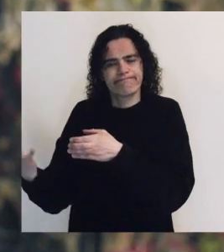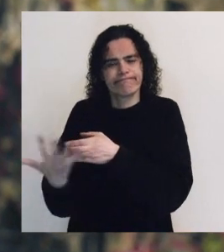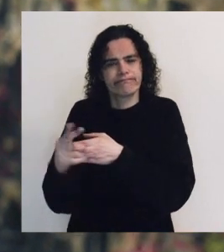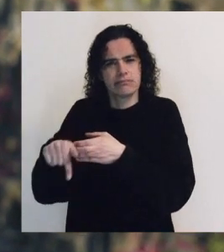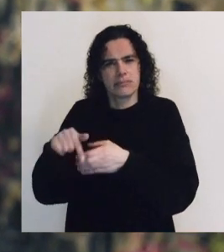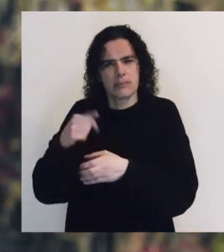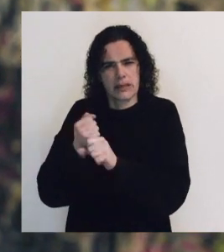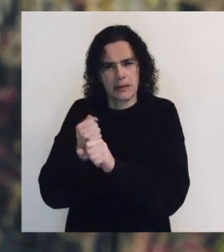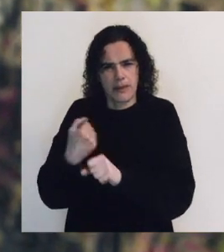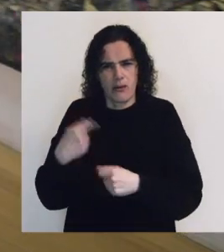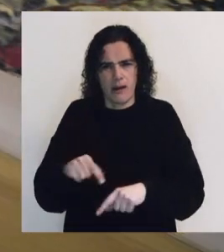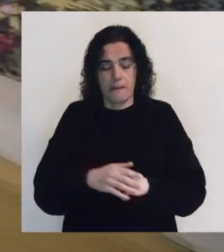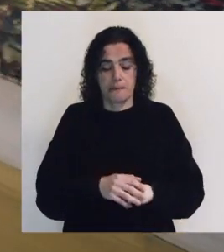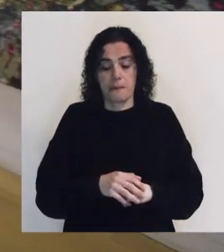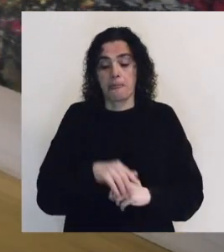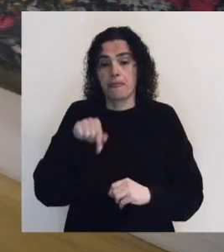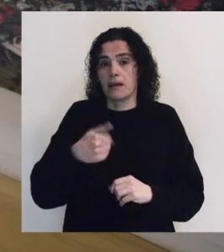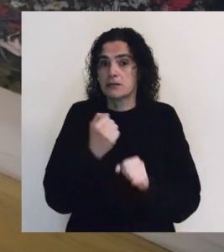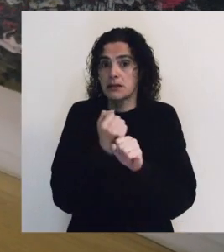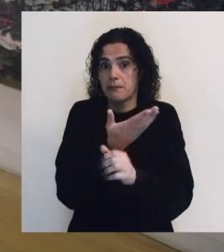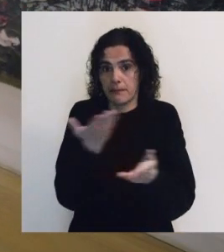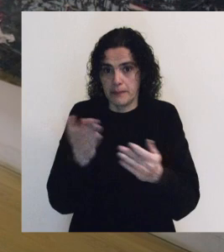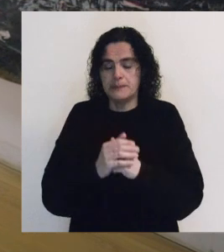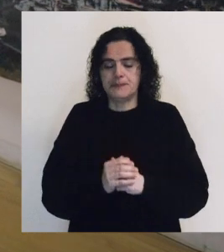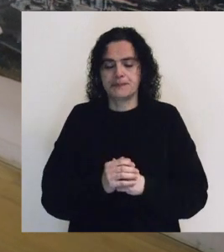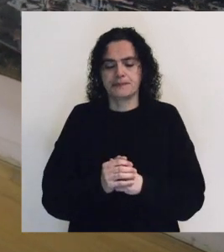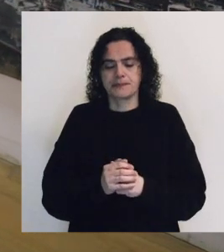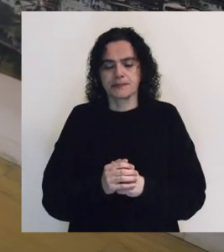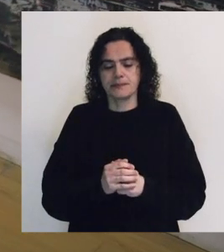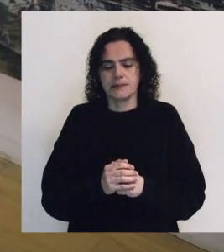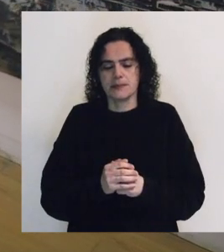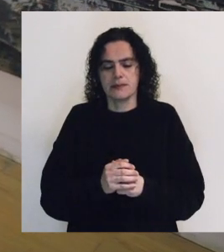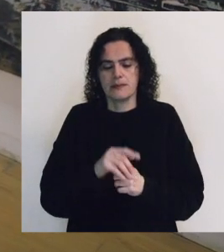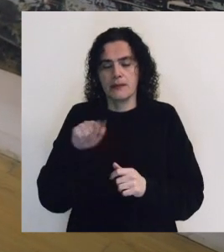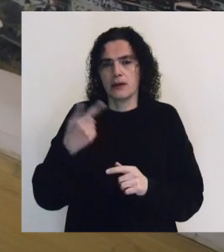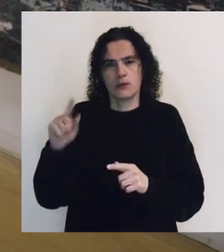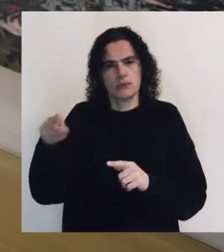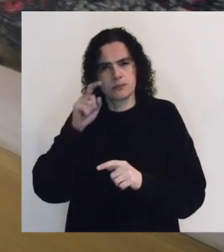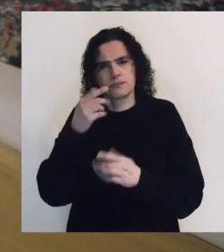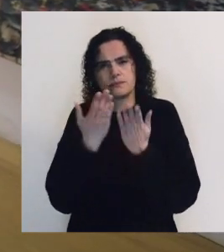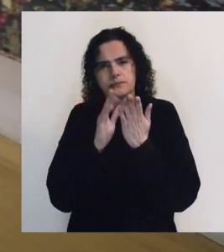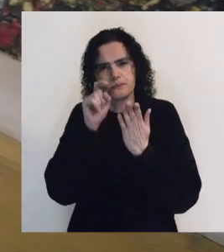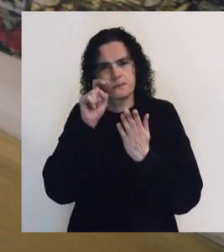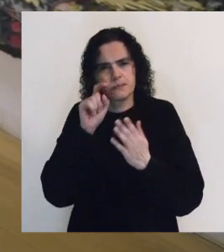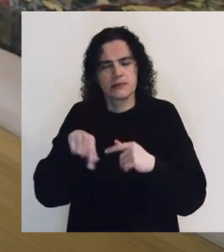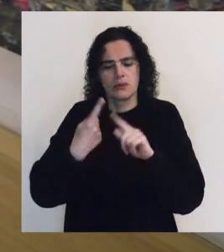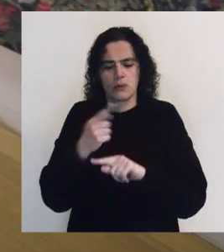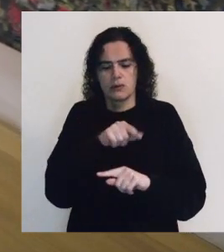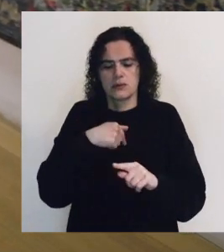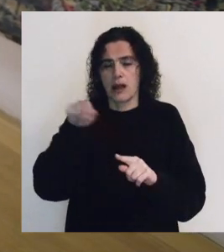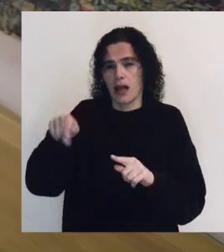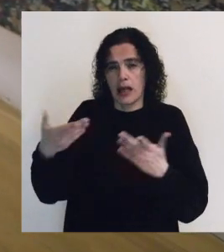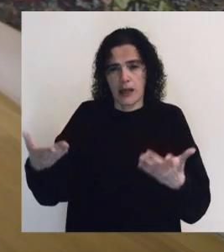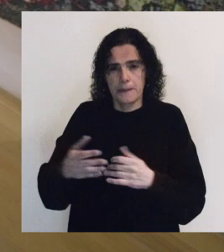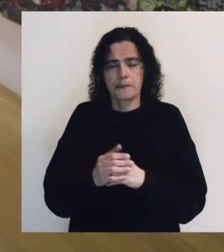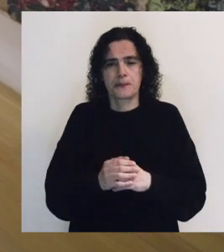surround the work. This body of work here, the gatekeeper is another one, Cerberus